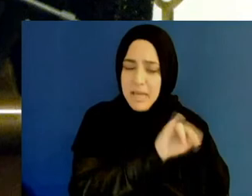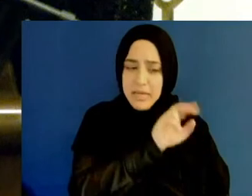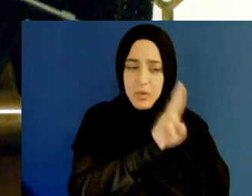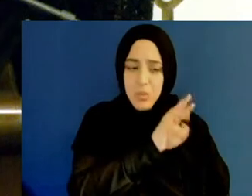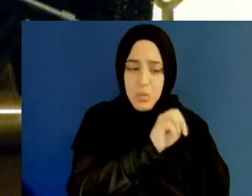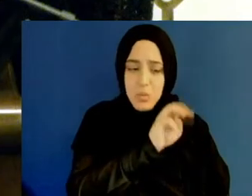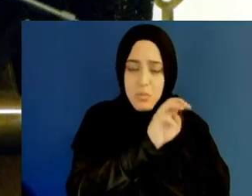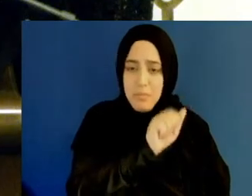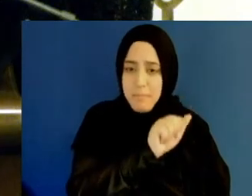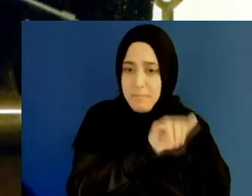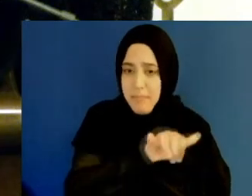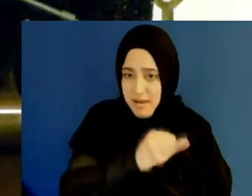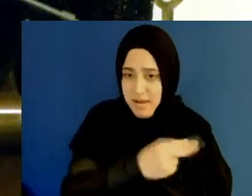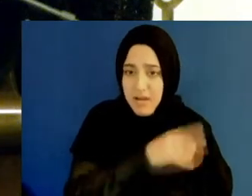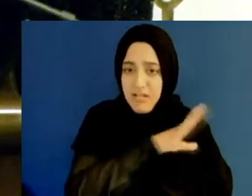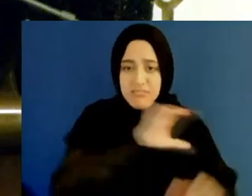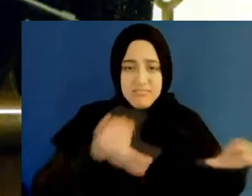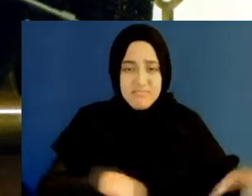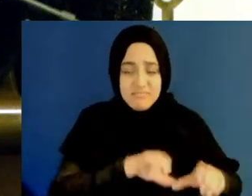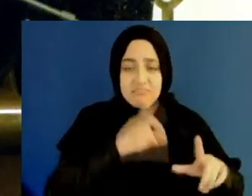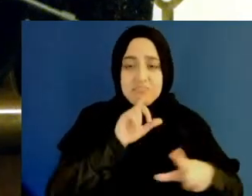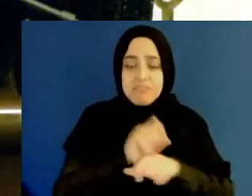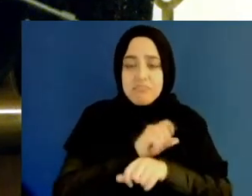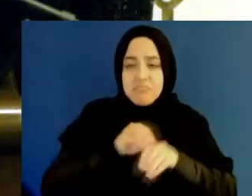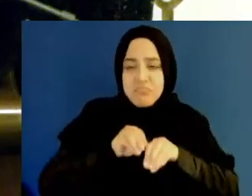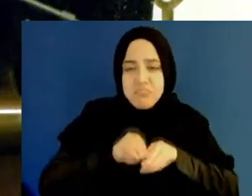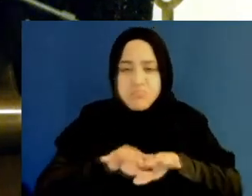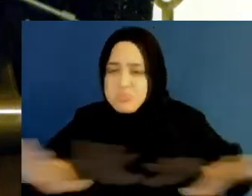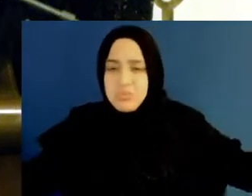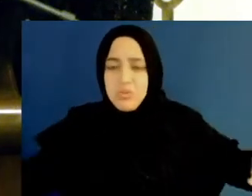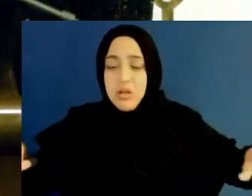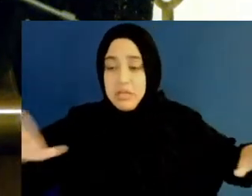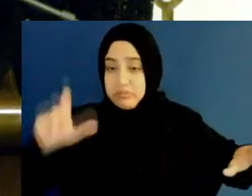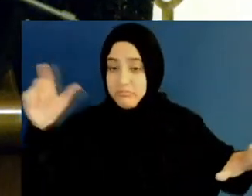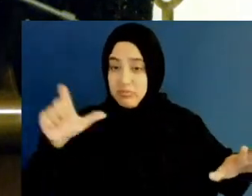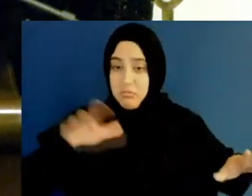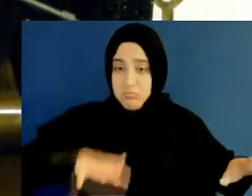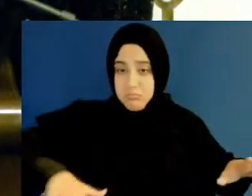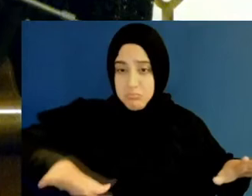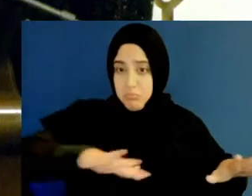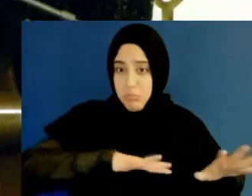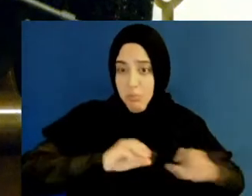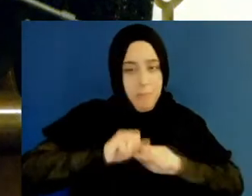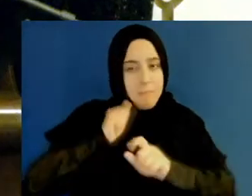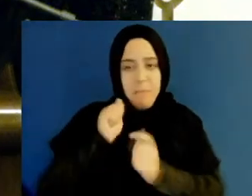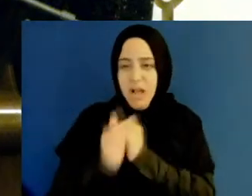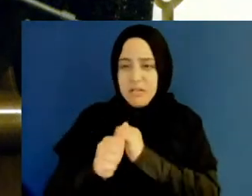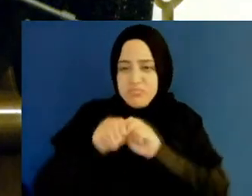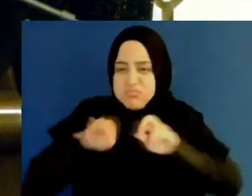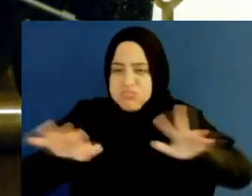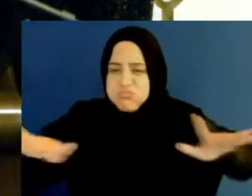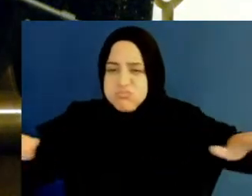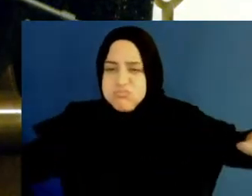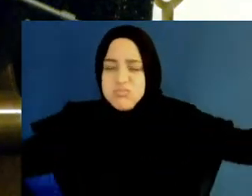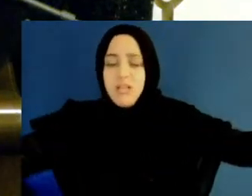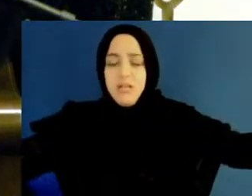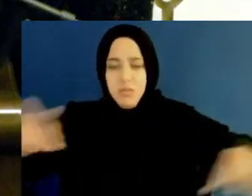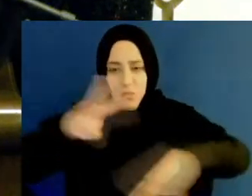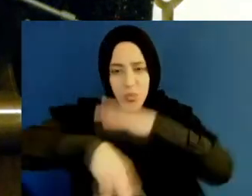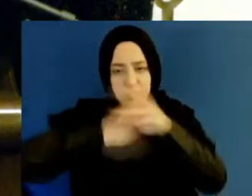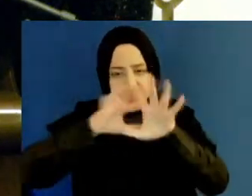the boundaries of the Islamic Empire. There were a number of attacks and a number